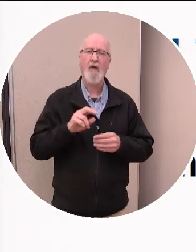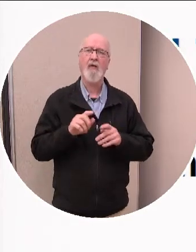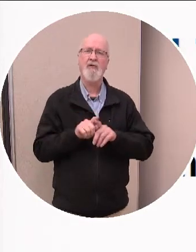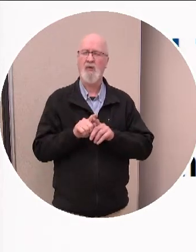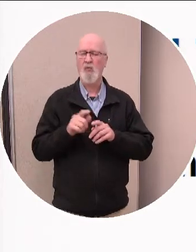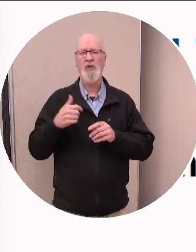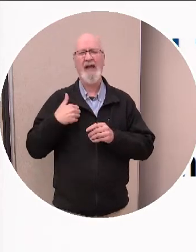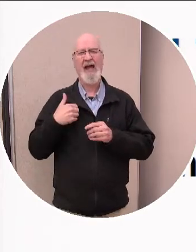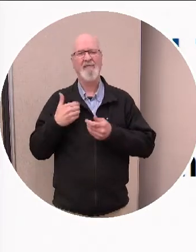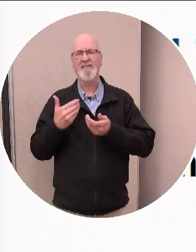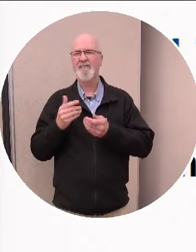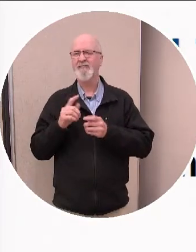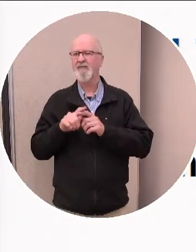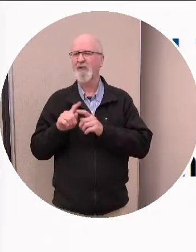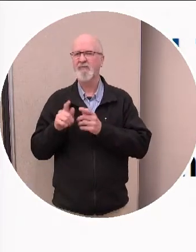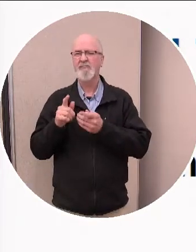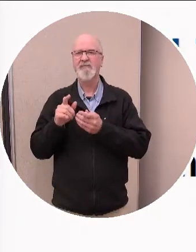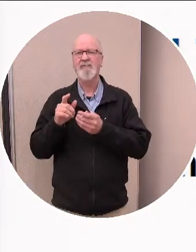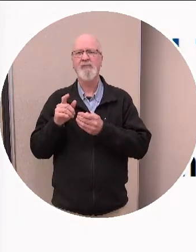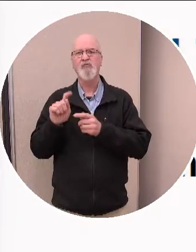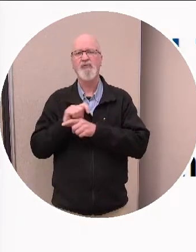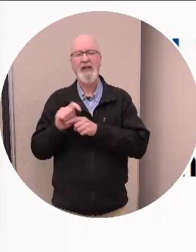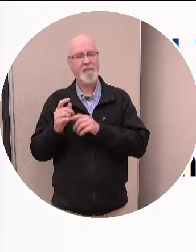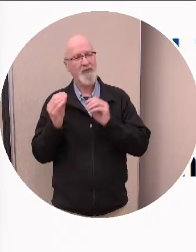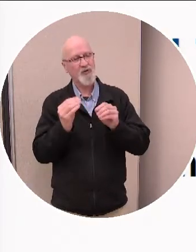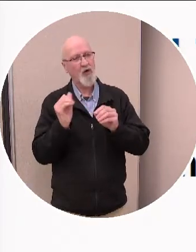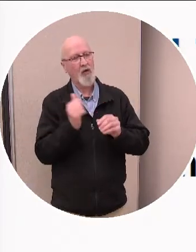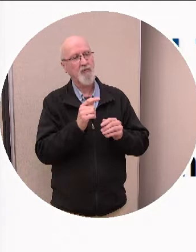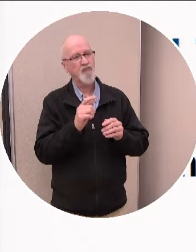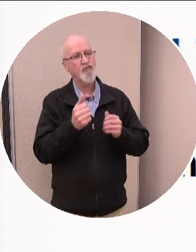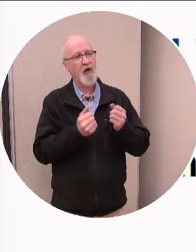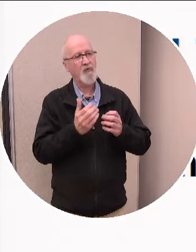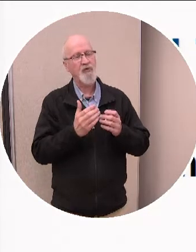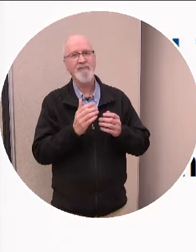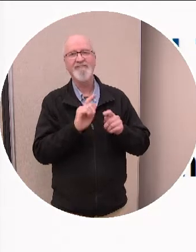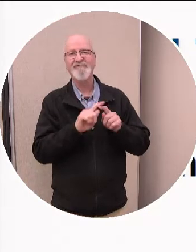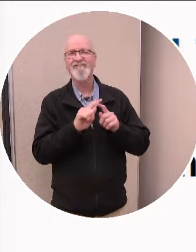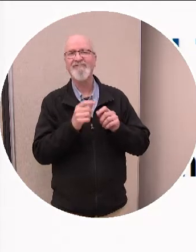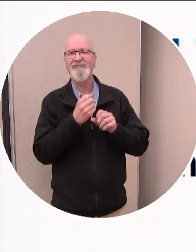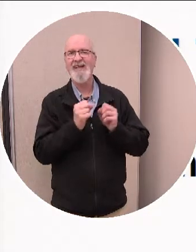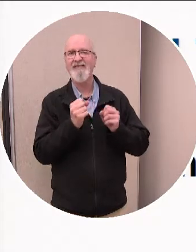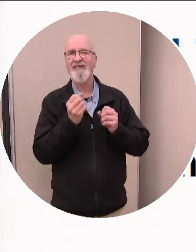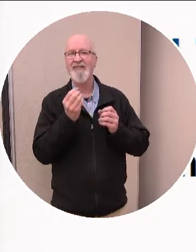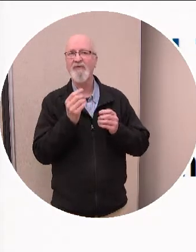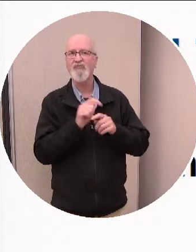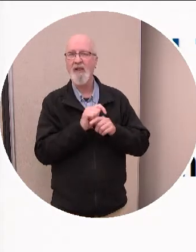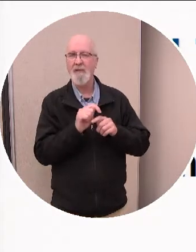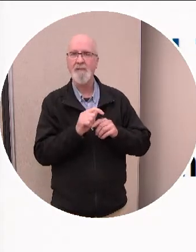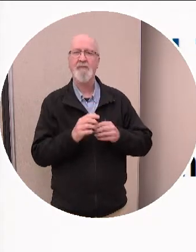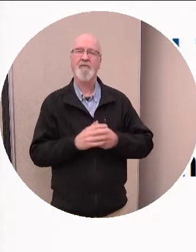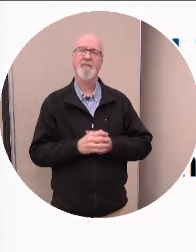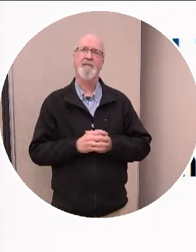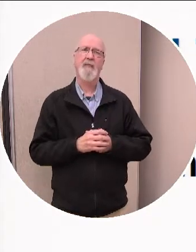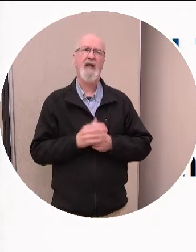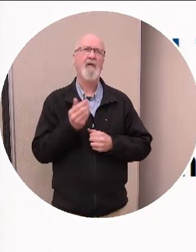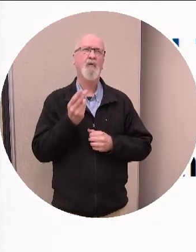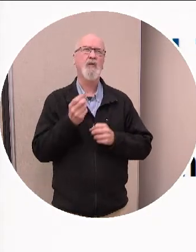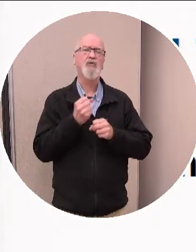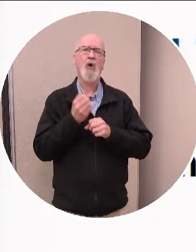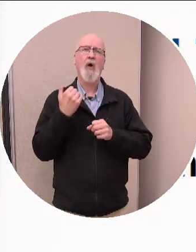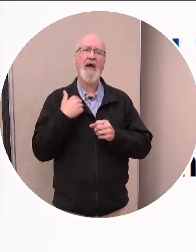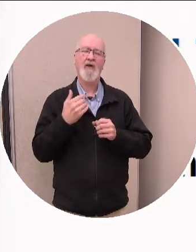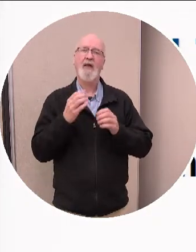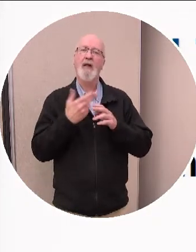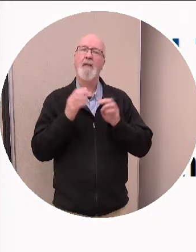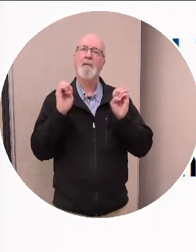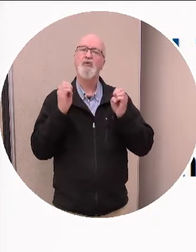pupil modules to educate our drivers. And we've introduced a number of years ago the emergency school